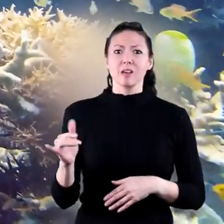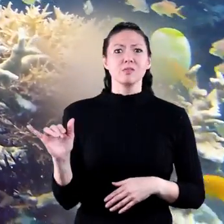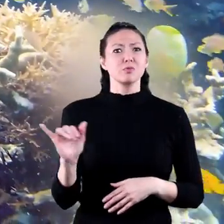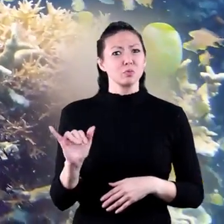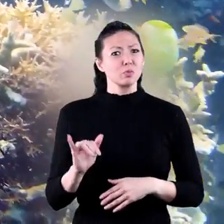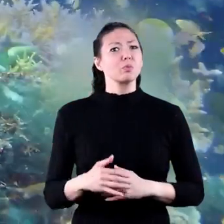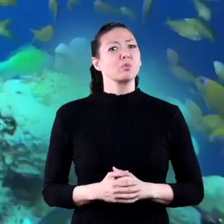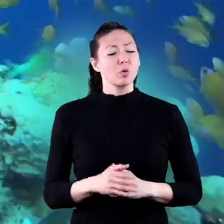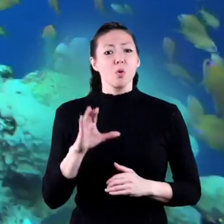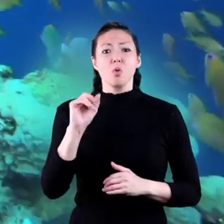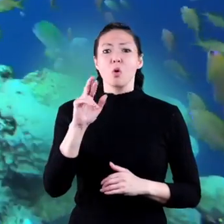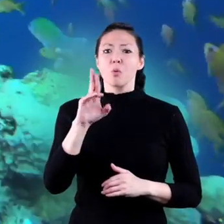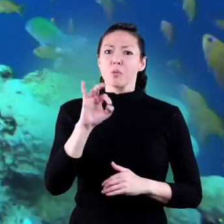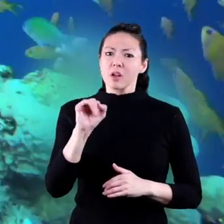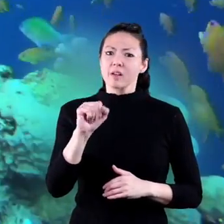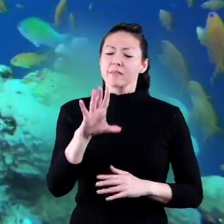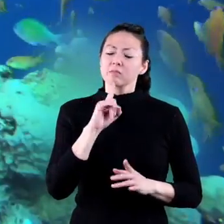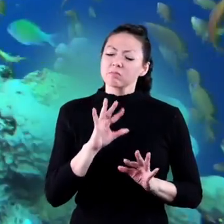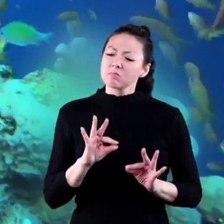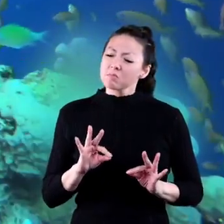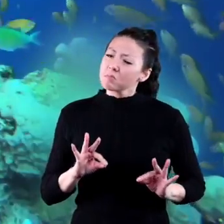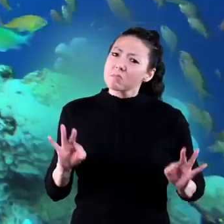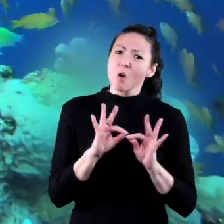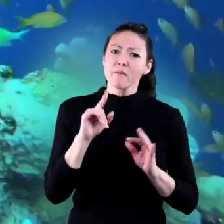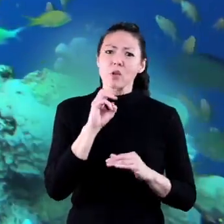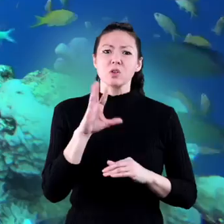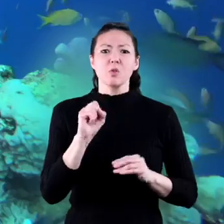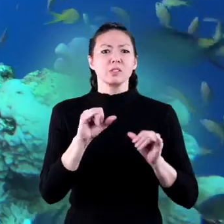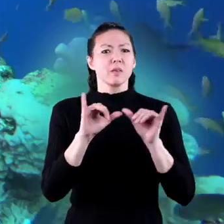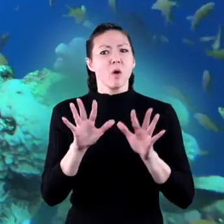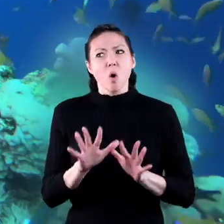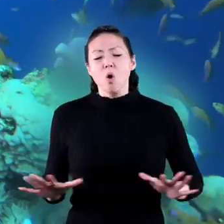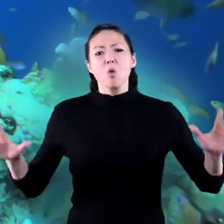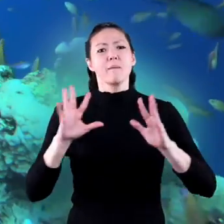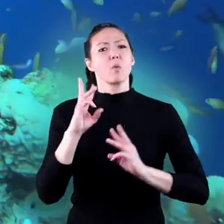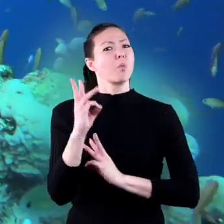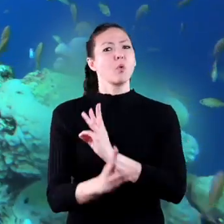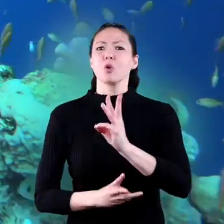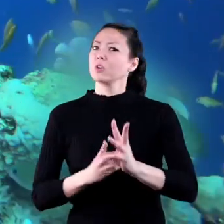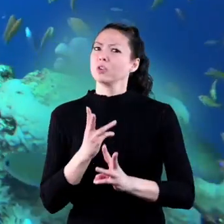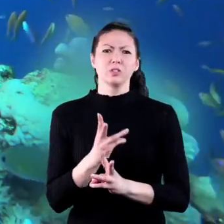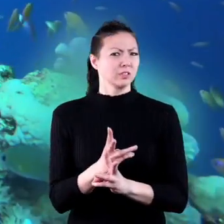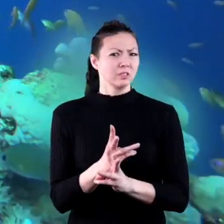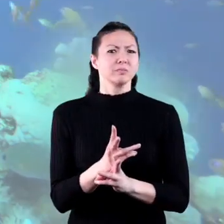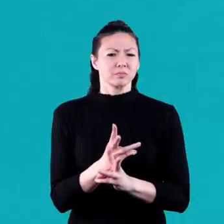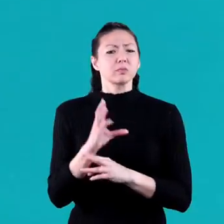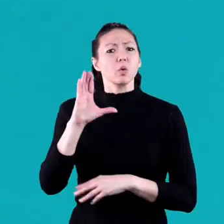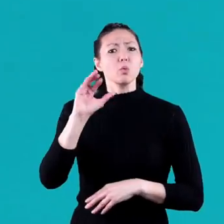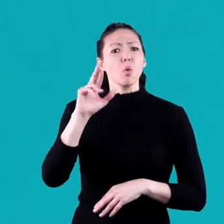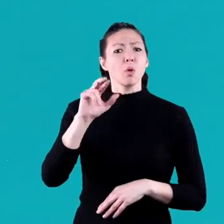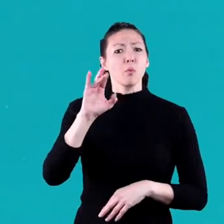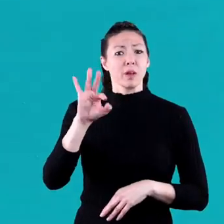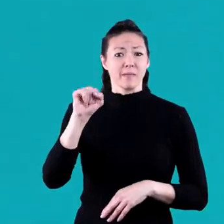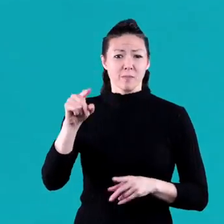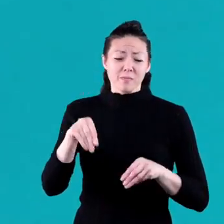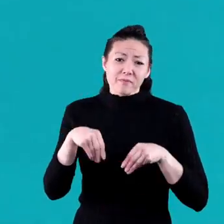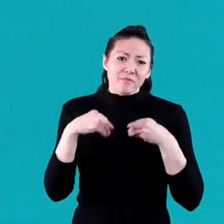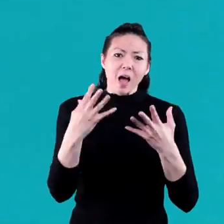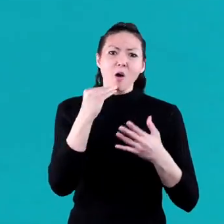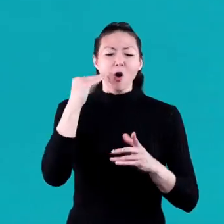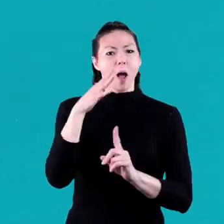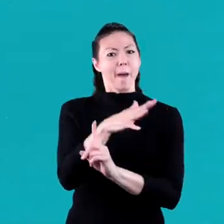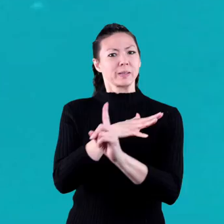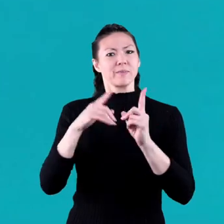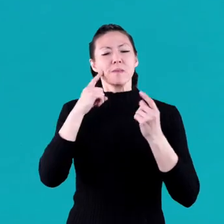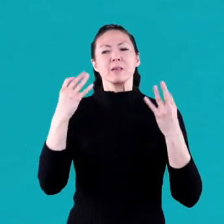well. Coral reefs are important ecosystems found all over the world. Coral reefs provide the